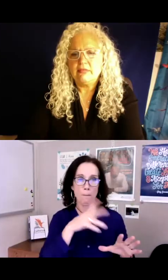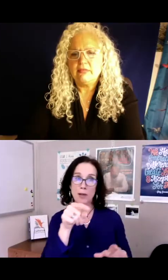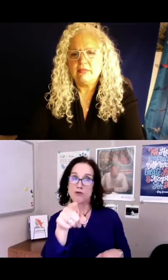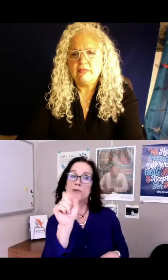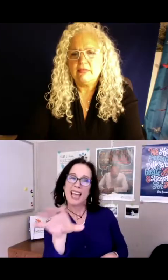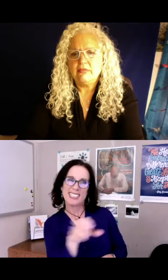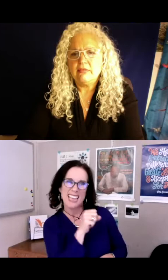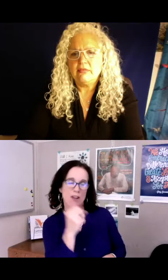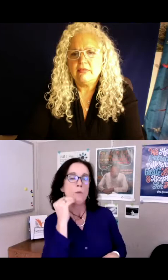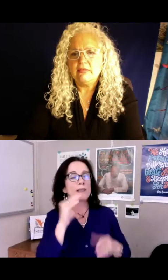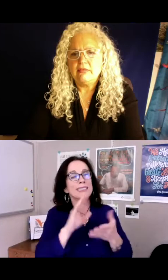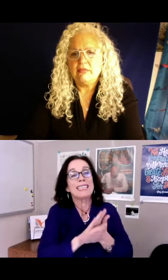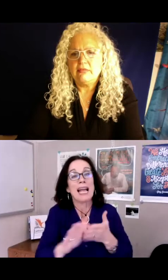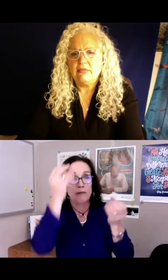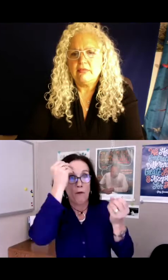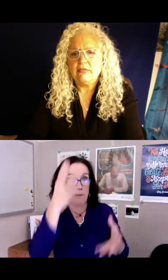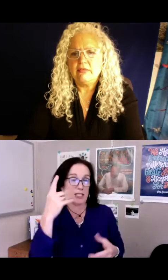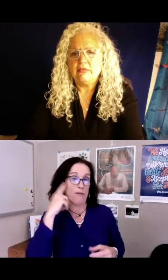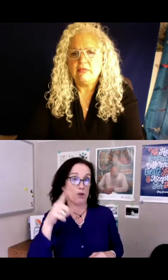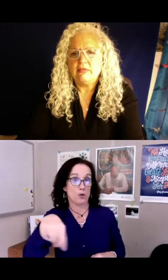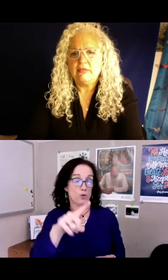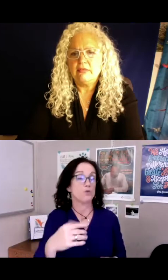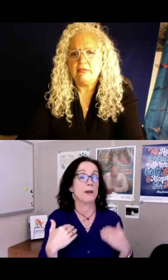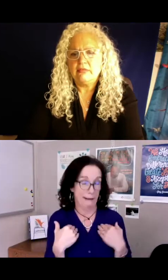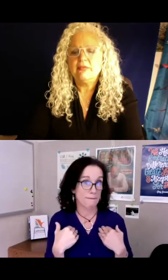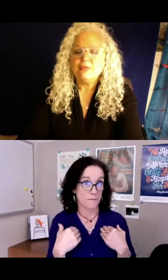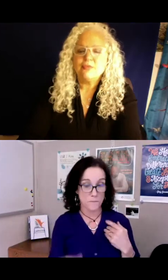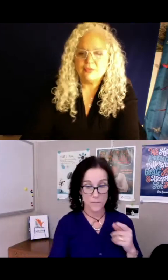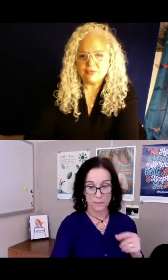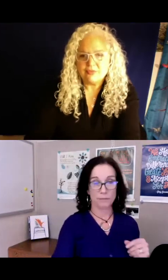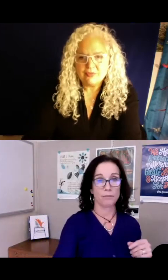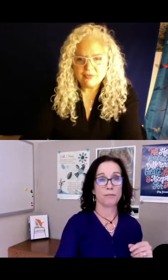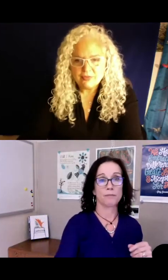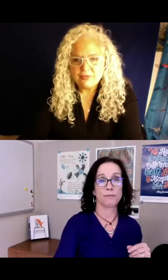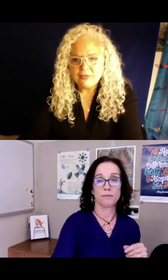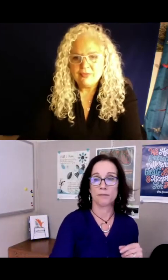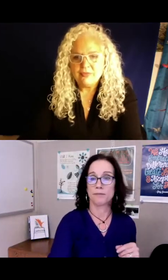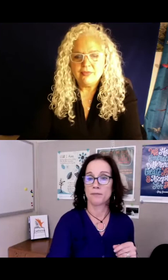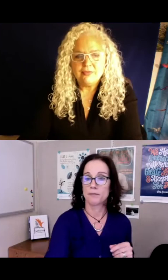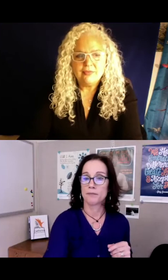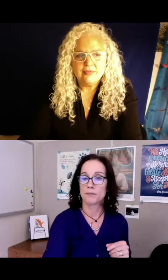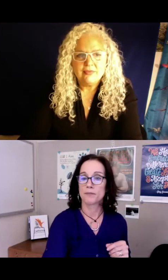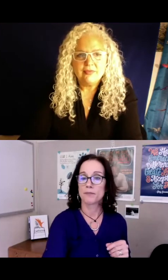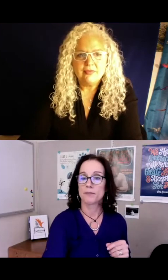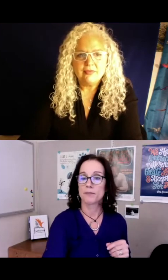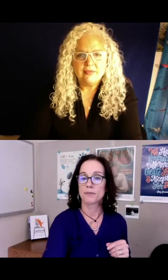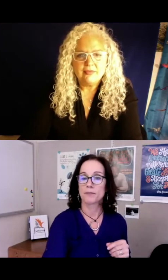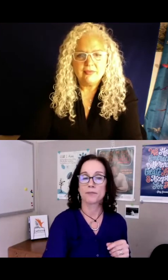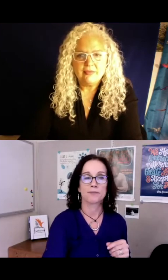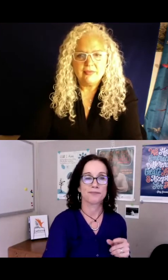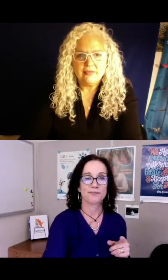we're not going to be able to cover everything, but you can take that home, and it's just nice to have for your